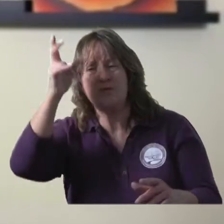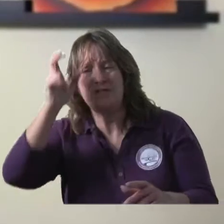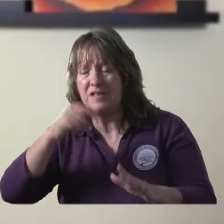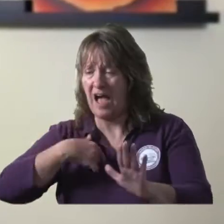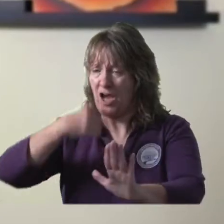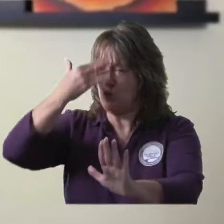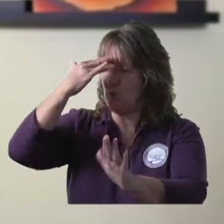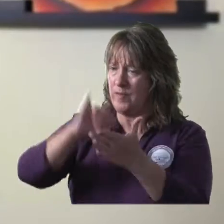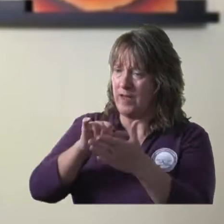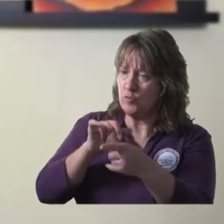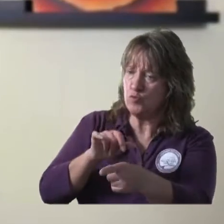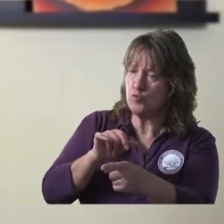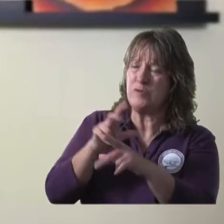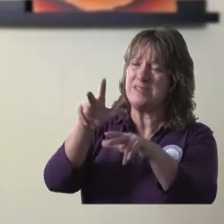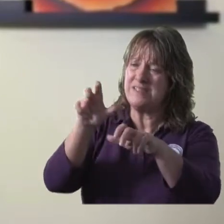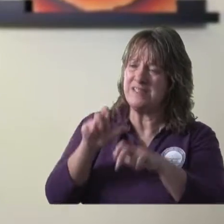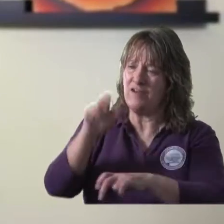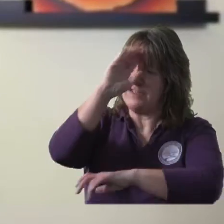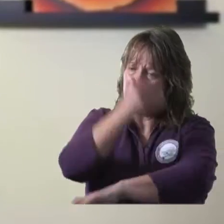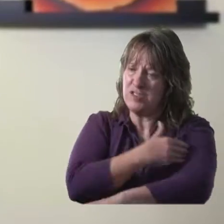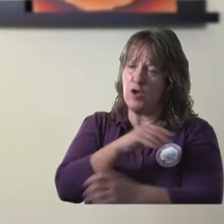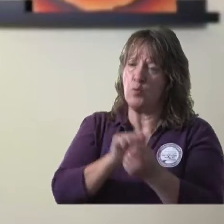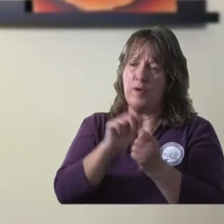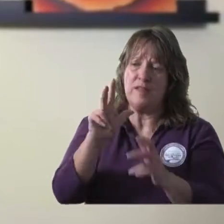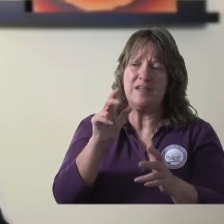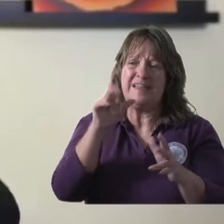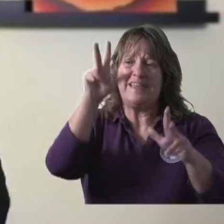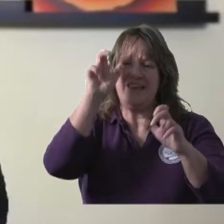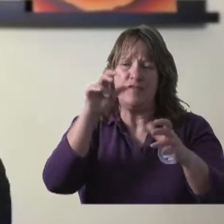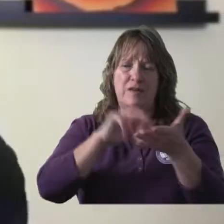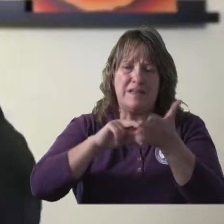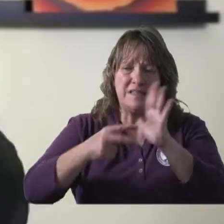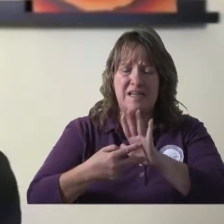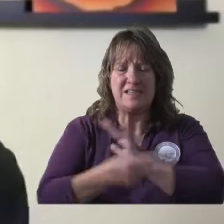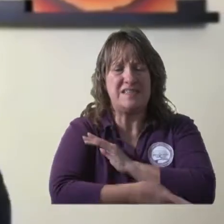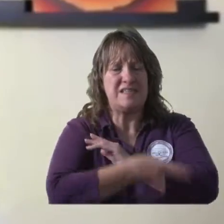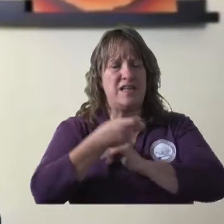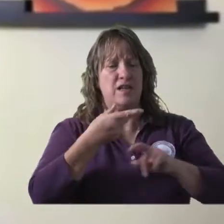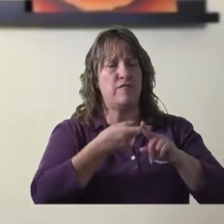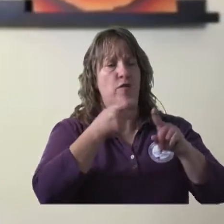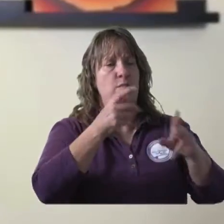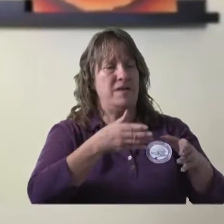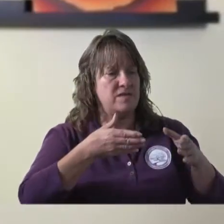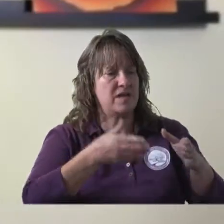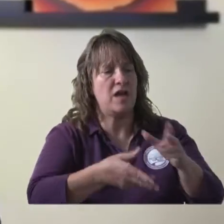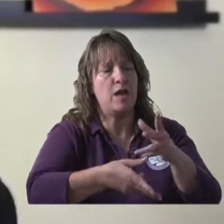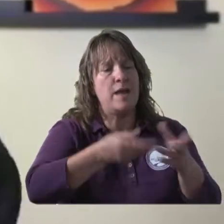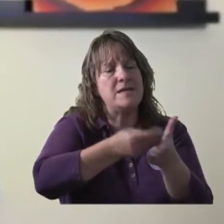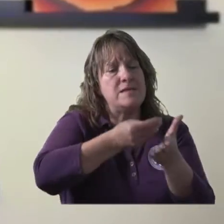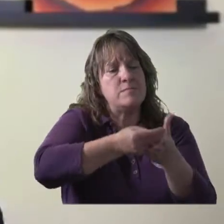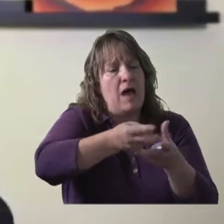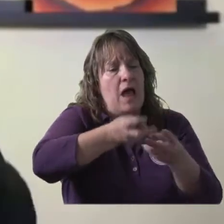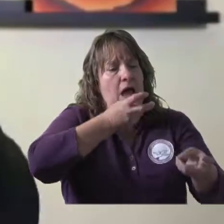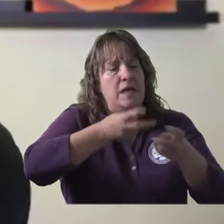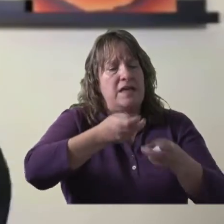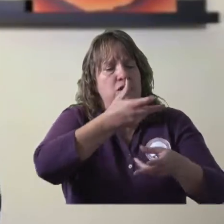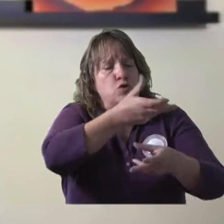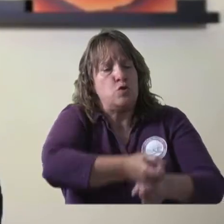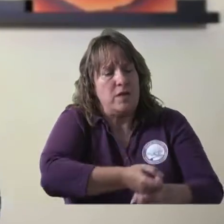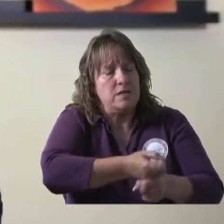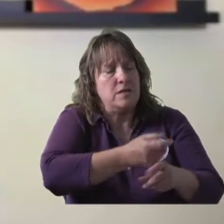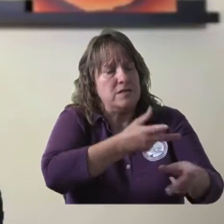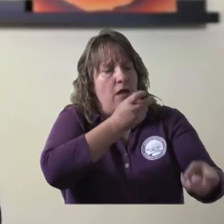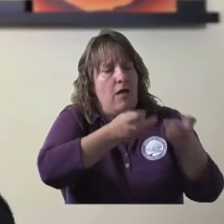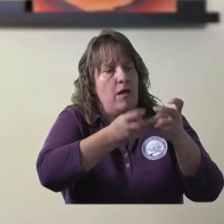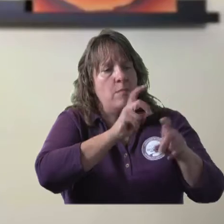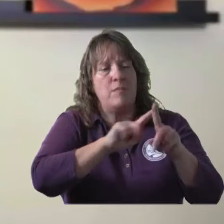you." Selfish son with sinister intent and sinning fingers, stealing from his cash register, his money, his trust, but somehow